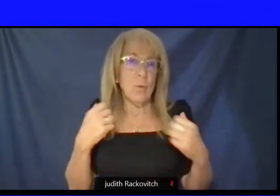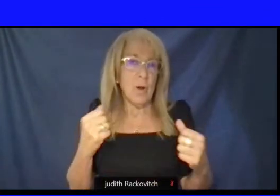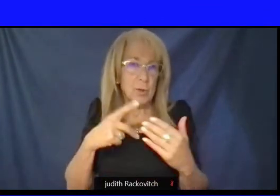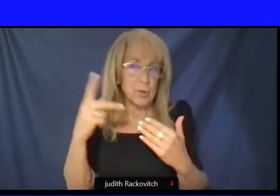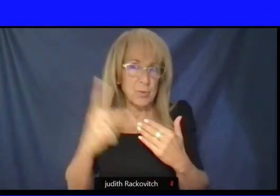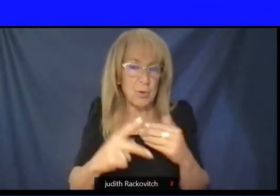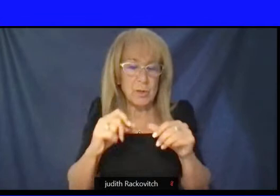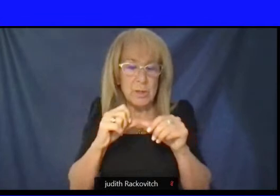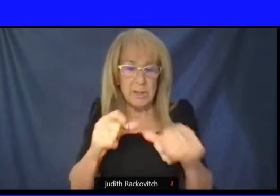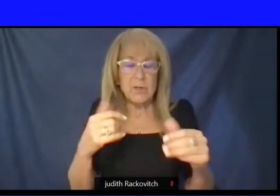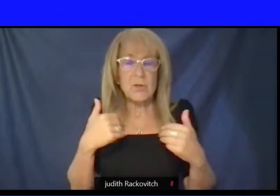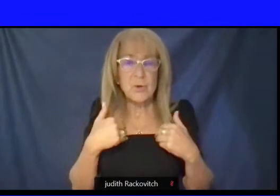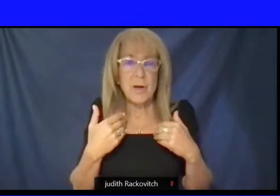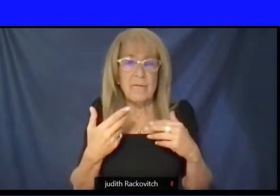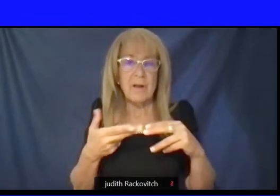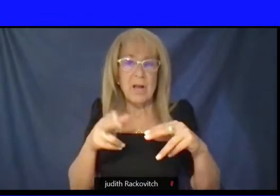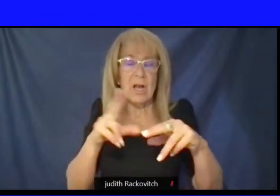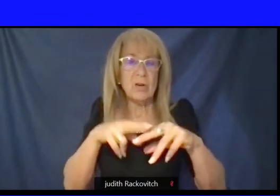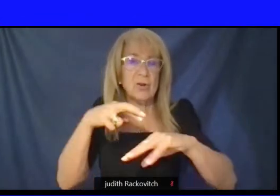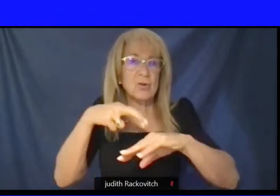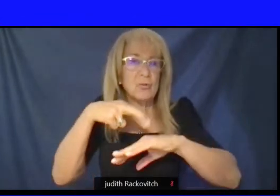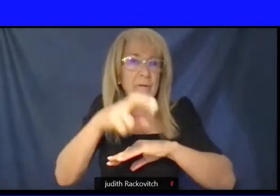year period since it started?